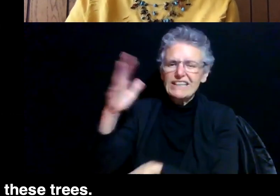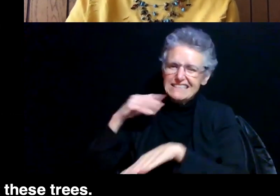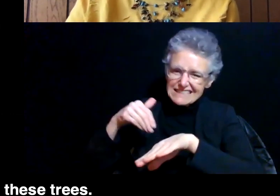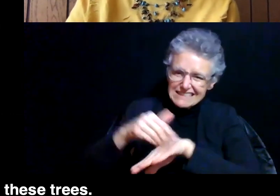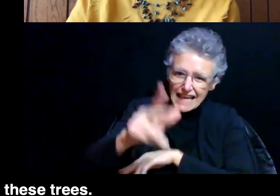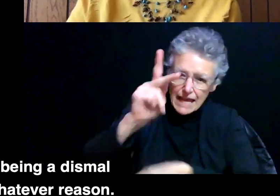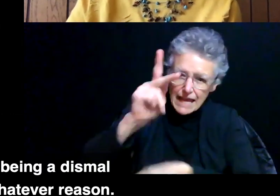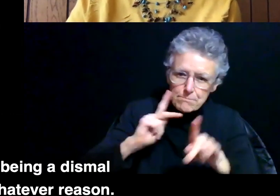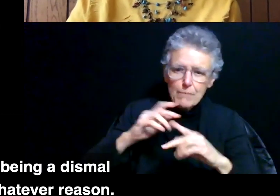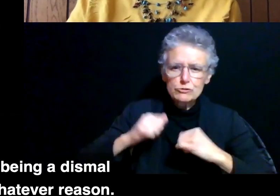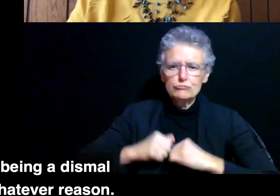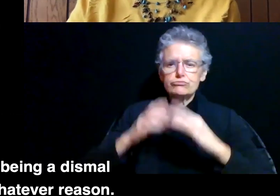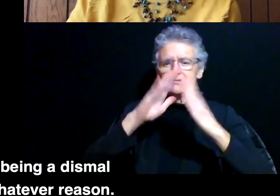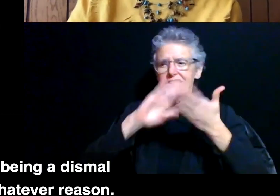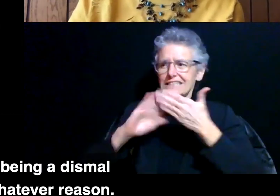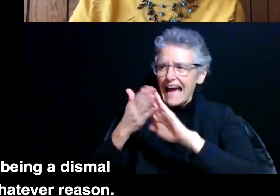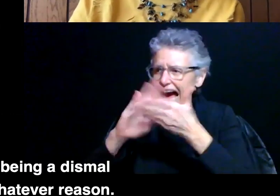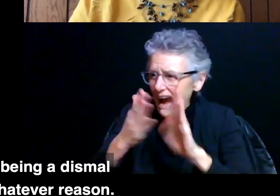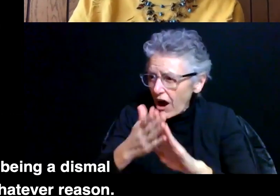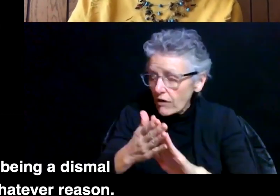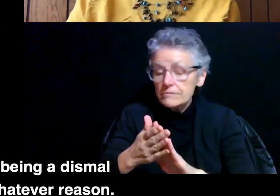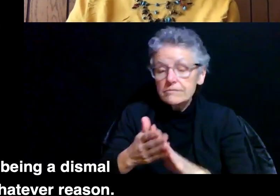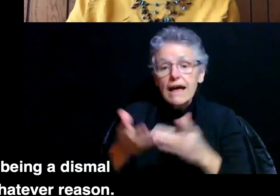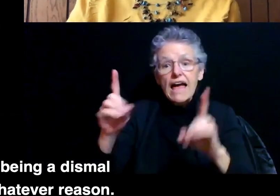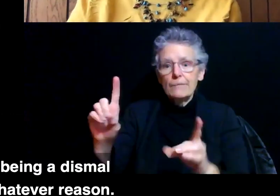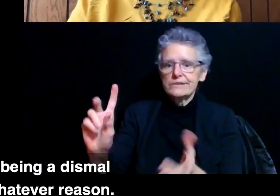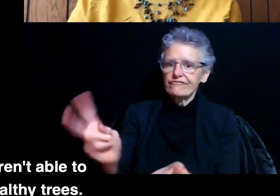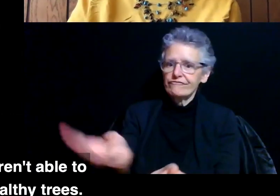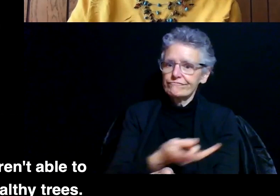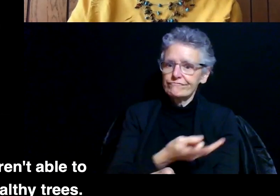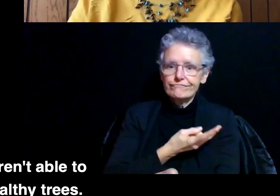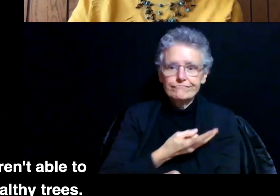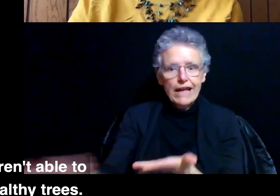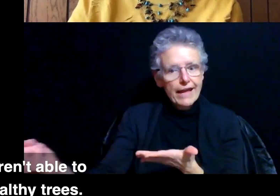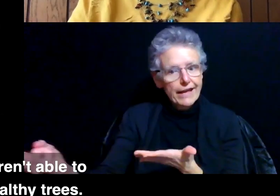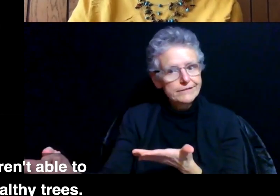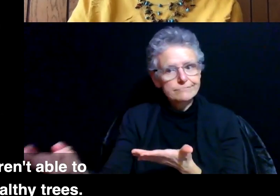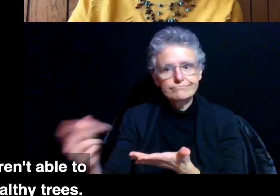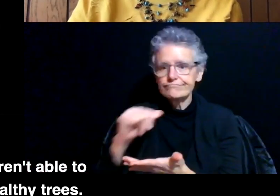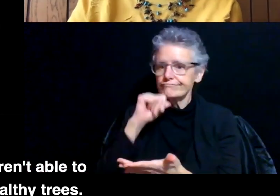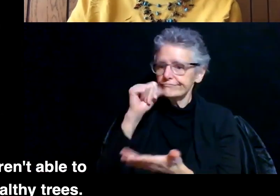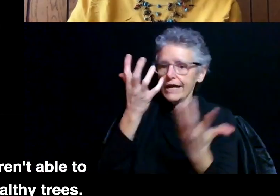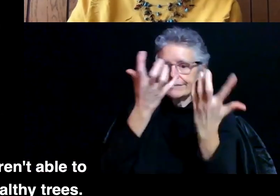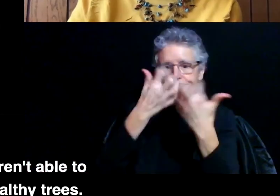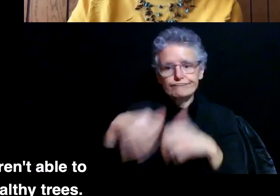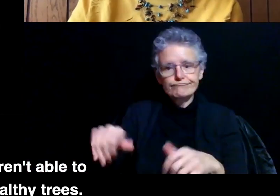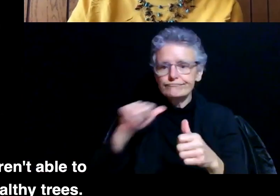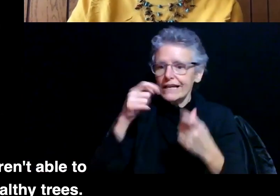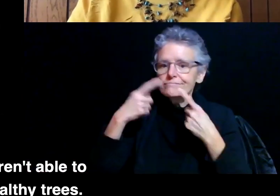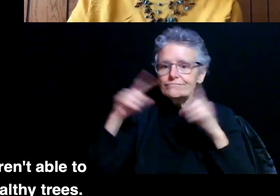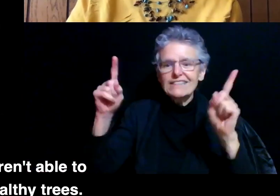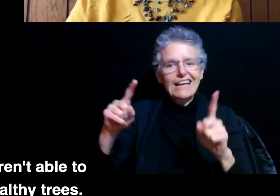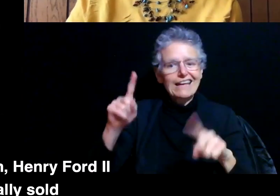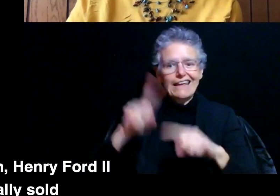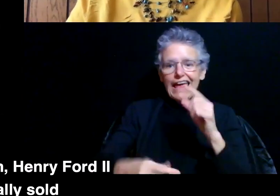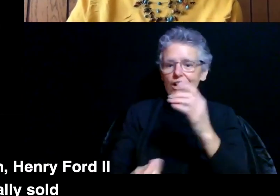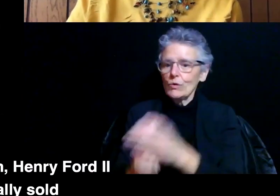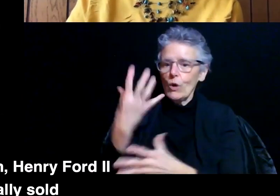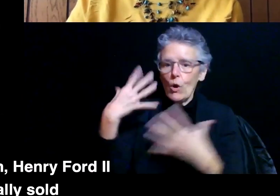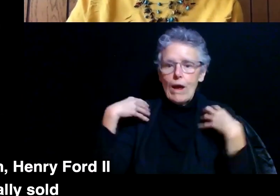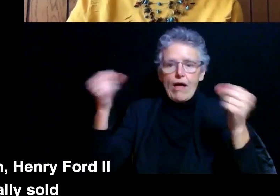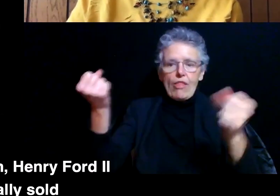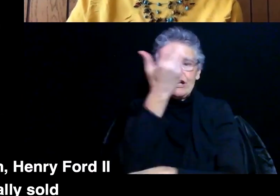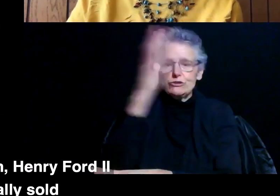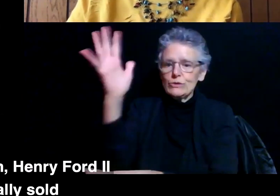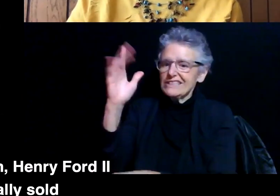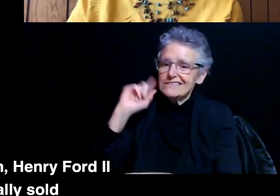these trees. It ended up being a dismal failure for whatever reason. They weren't able to grow healthy trees. And later